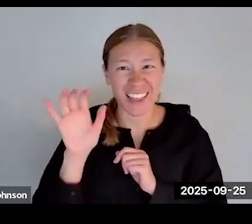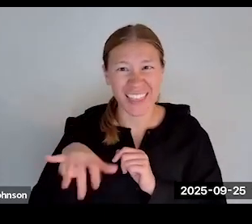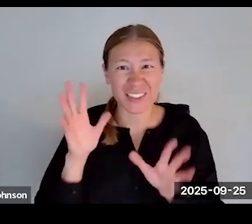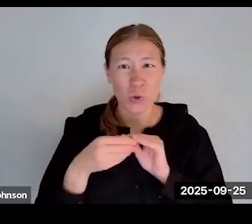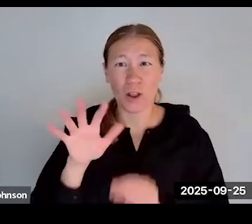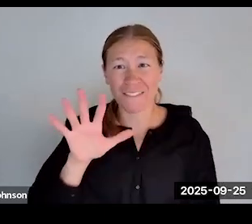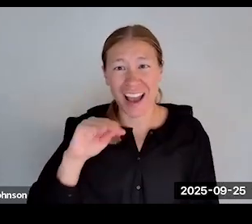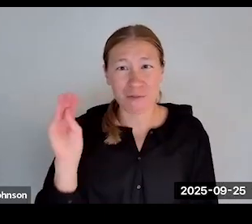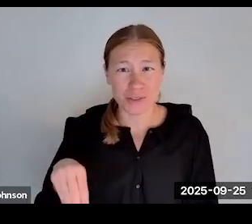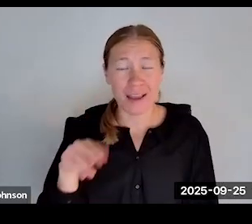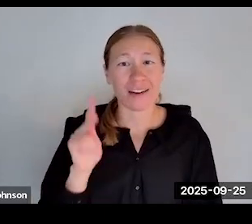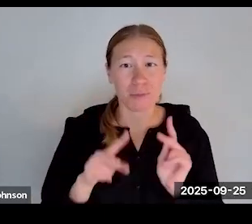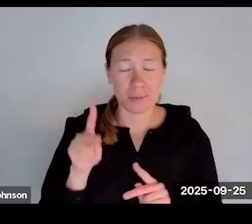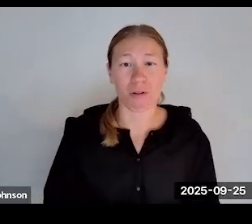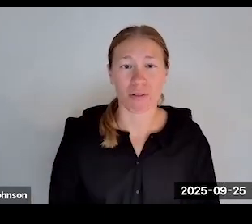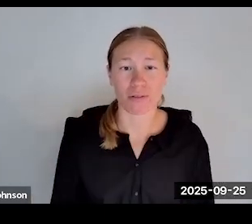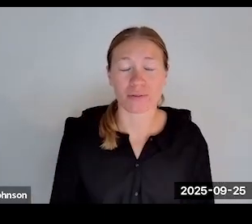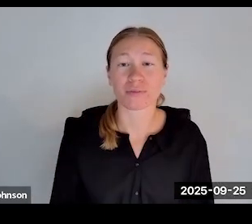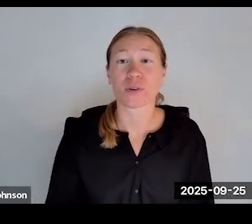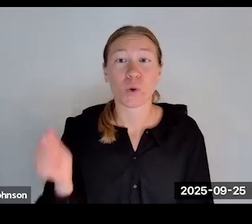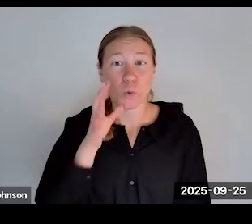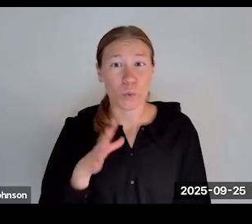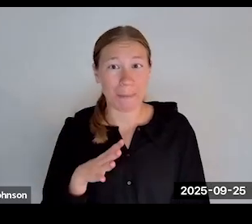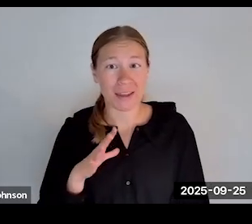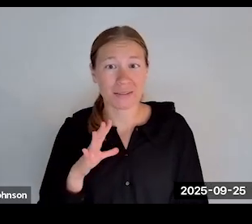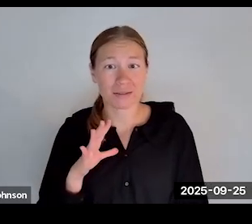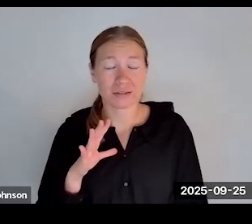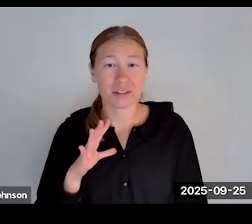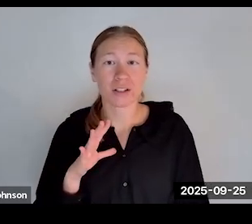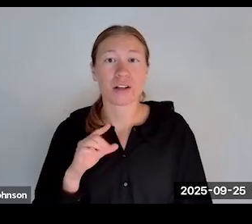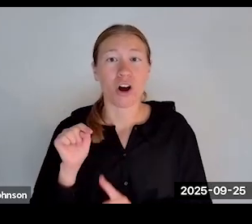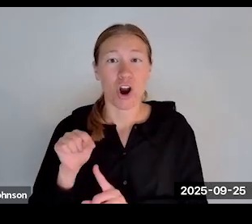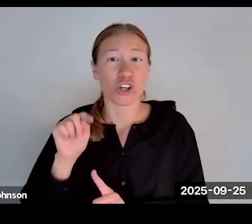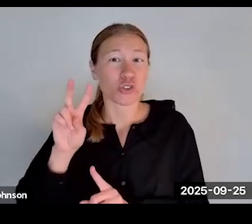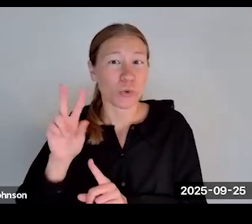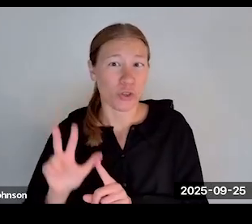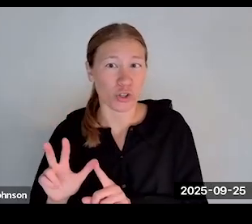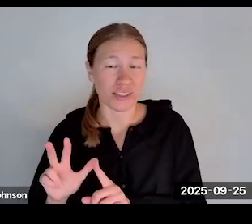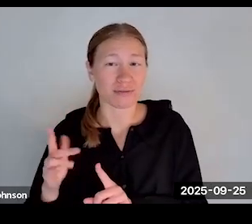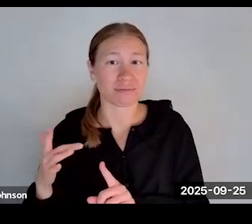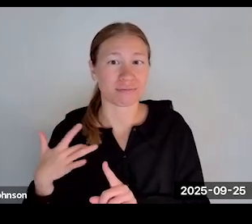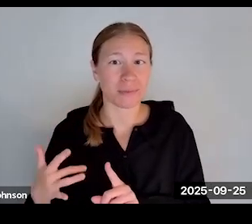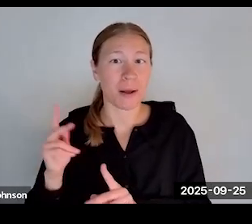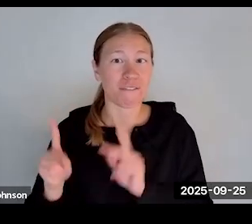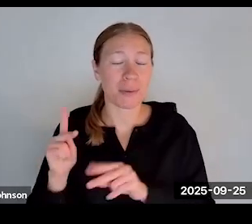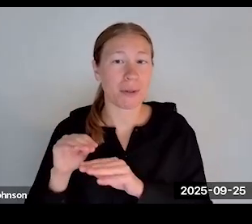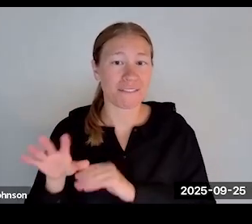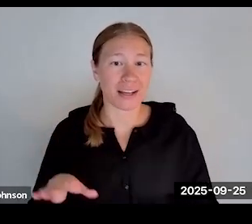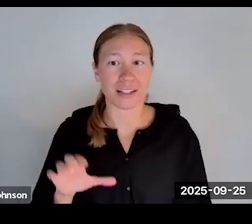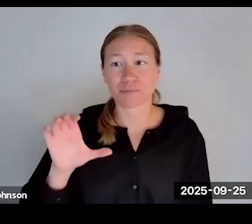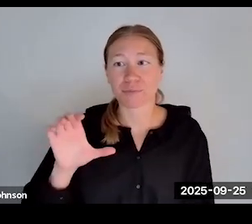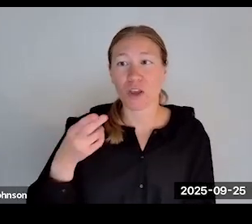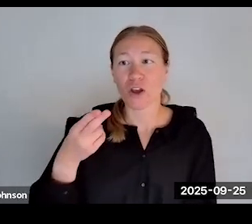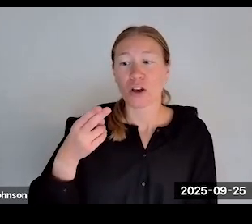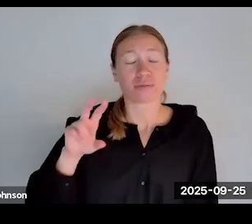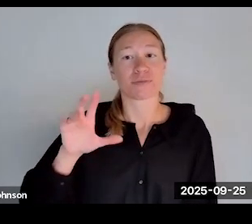total population. And women make up 2/3 of those affected. Crohn's disease, one of the major forms